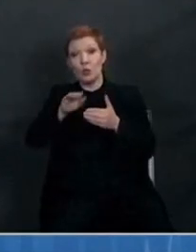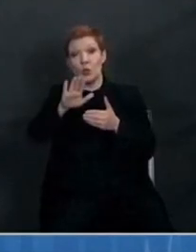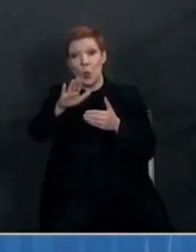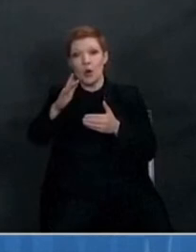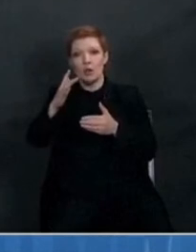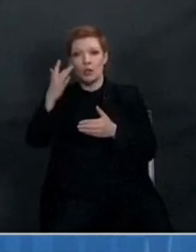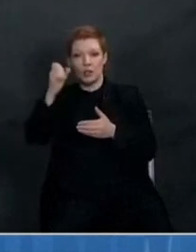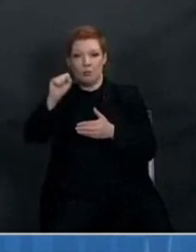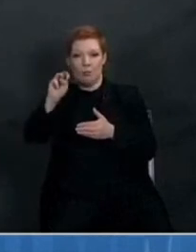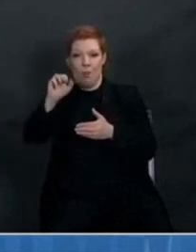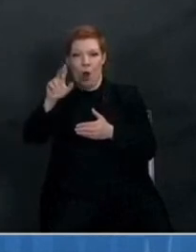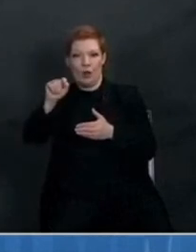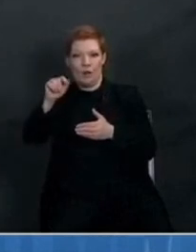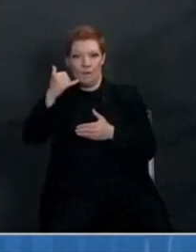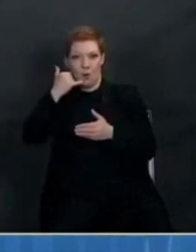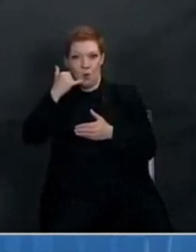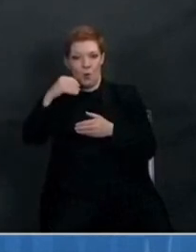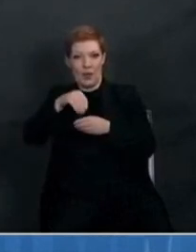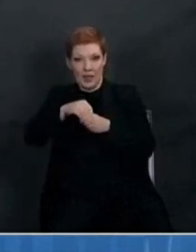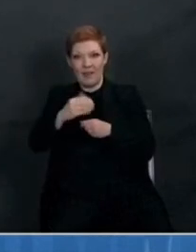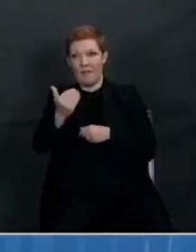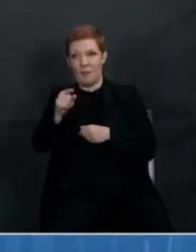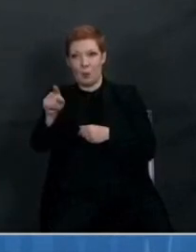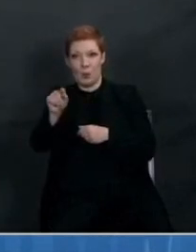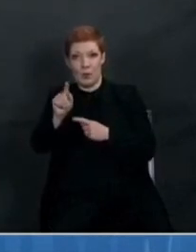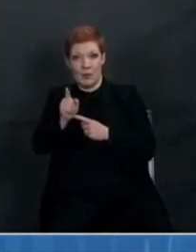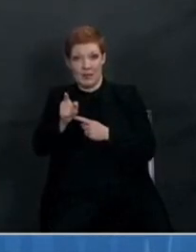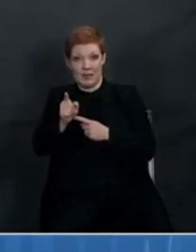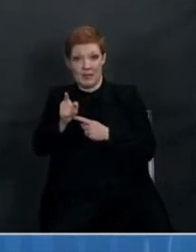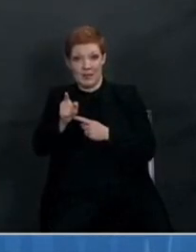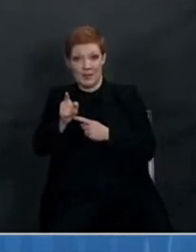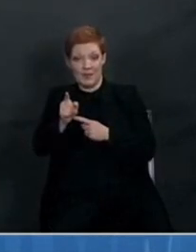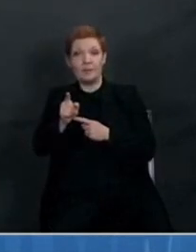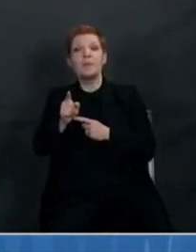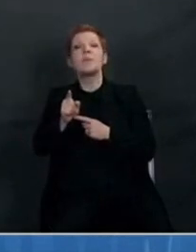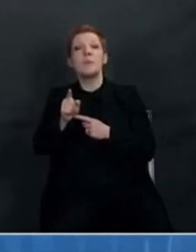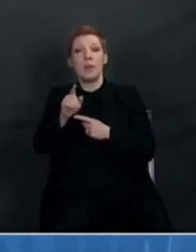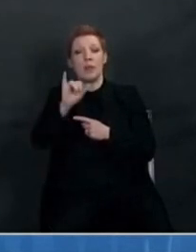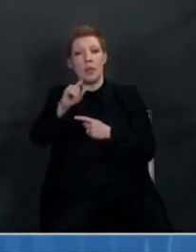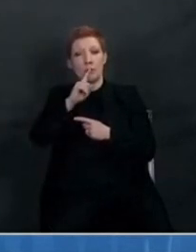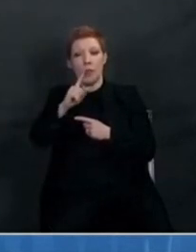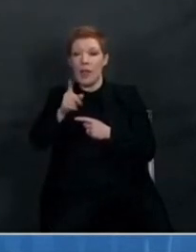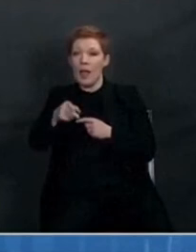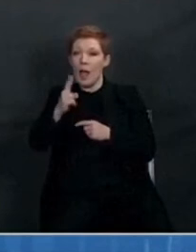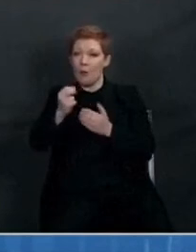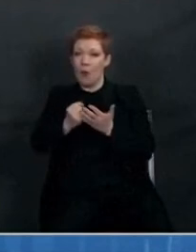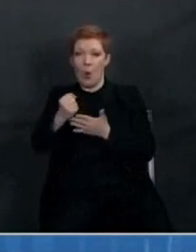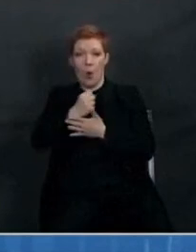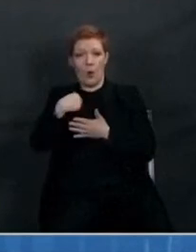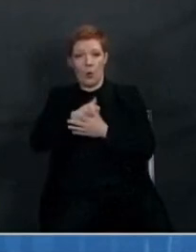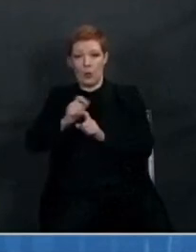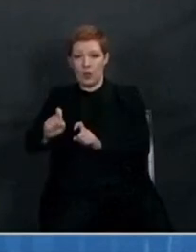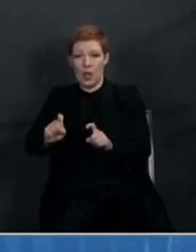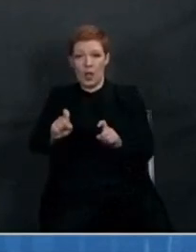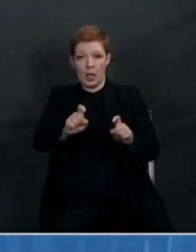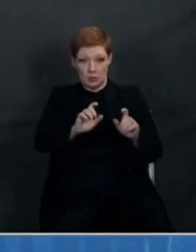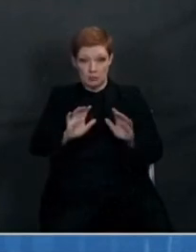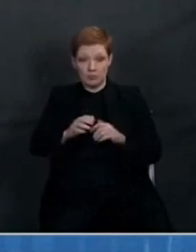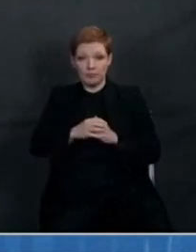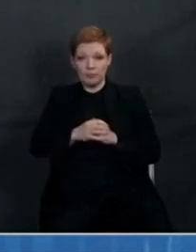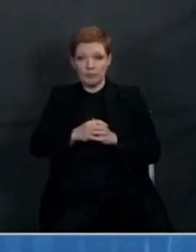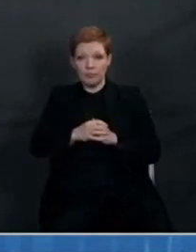Making easier-to-use tests available to every American is a high priority with obvious benefits. Illume has been